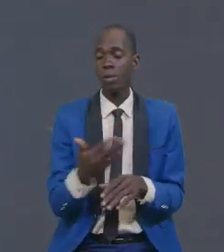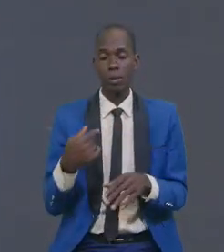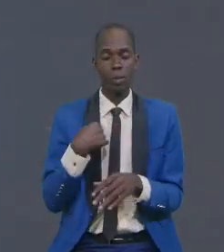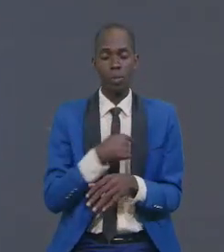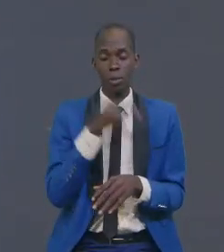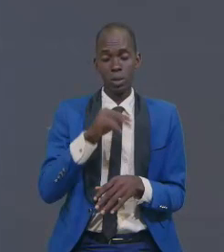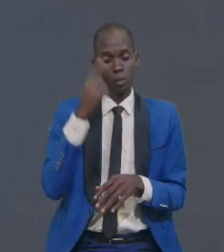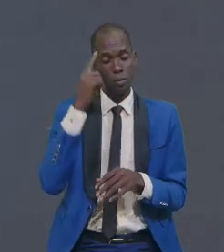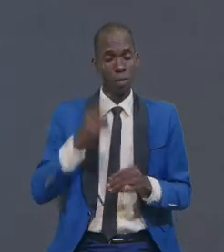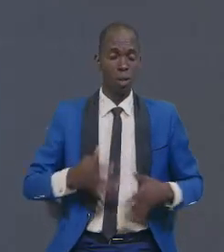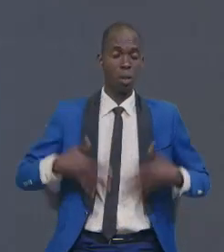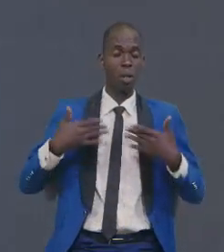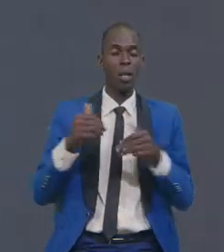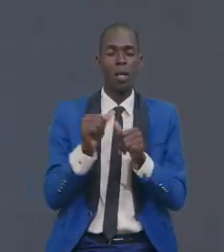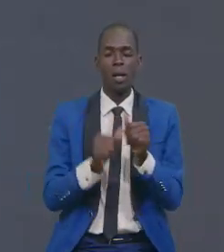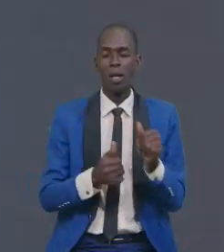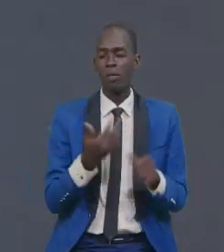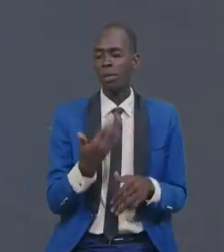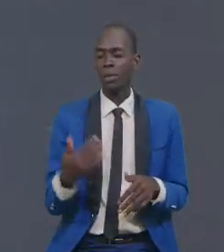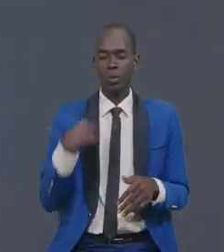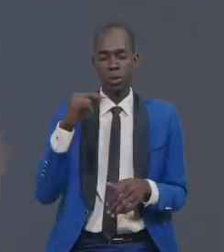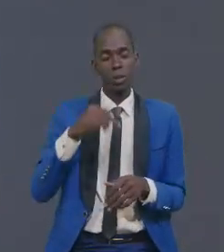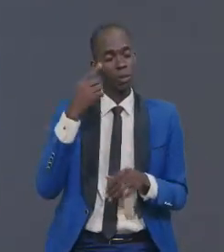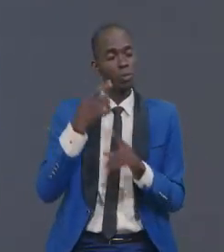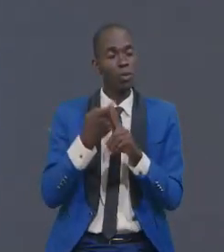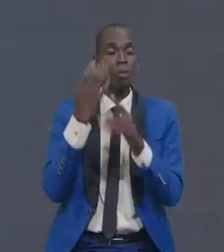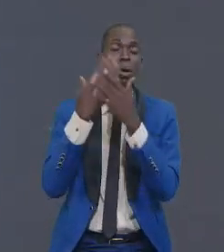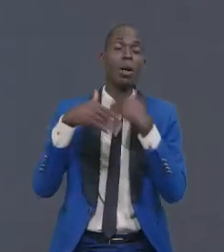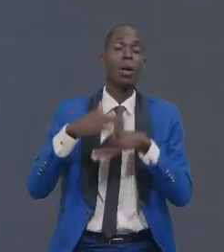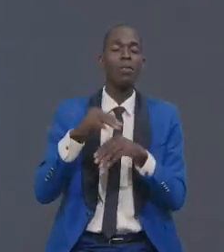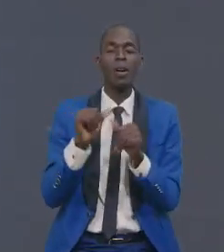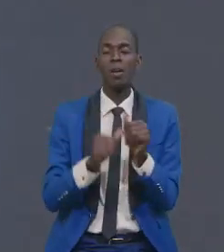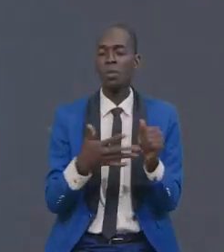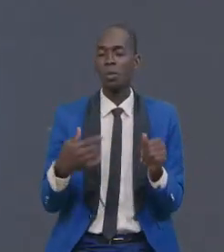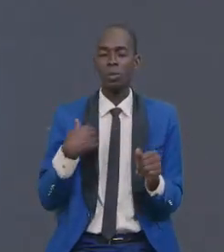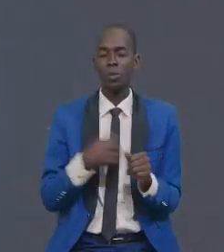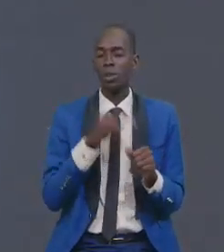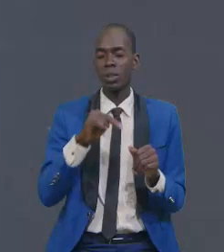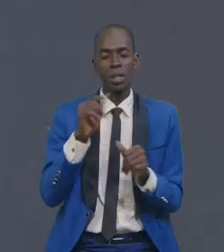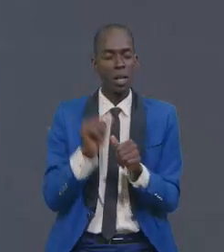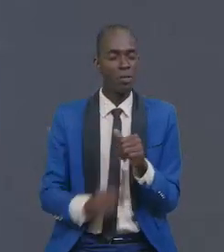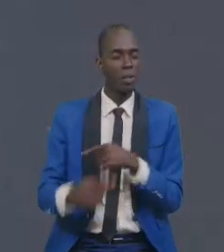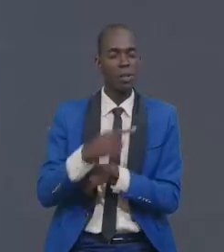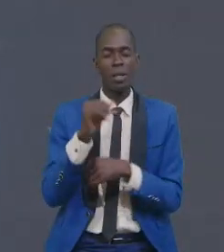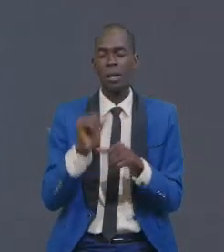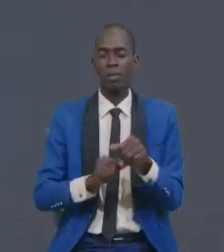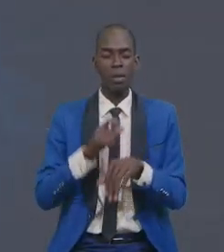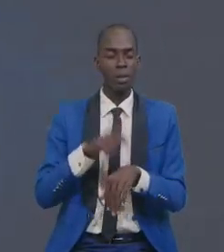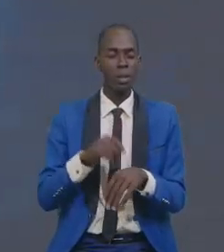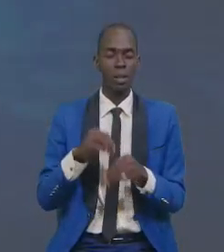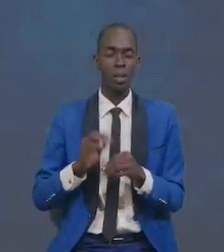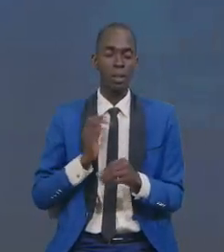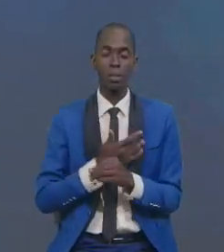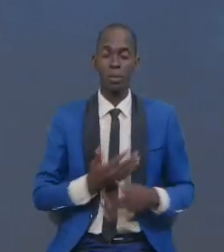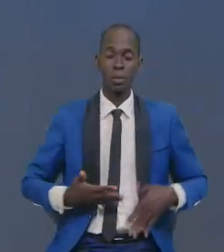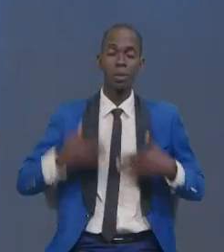life, everything we need for heaven, everything we need every day, every moment in our lives, you